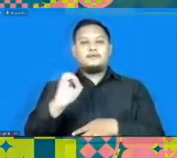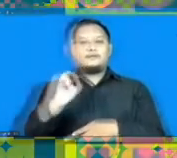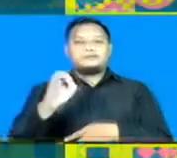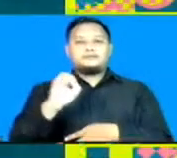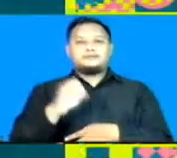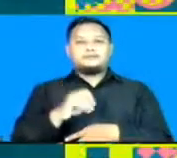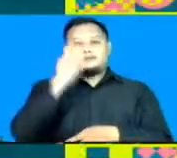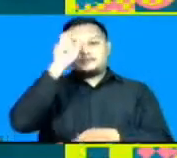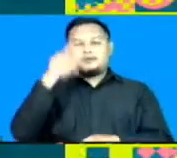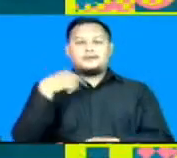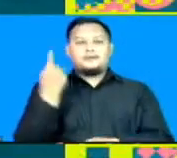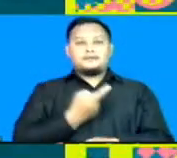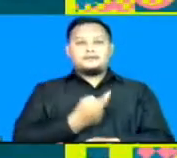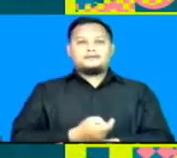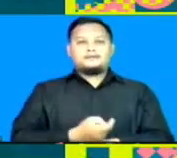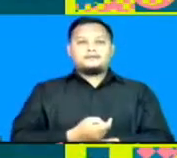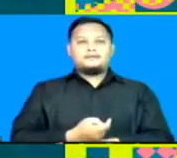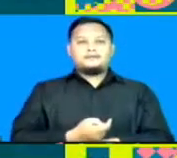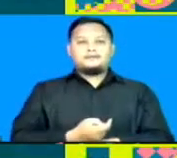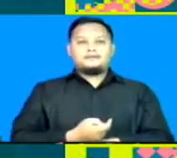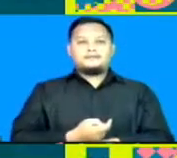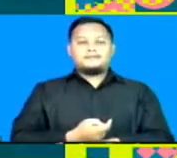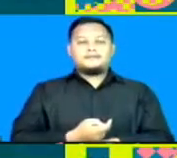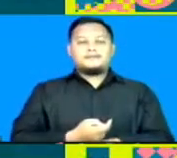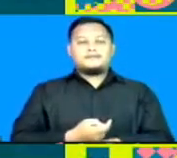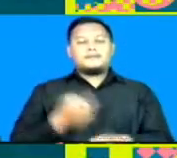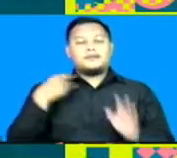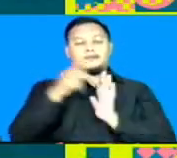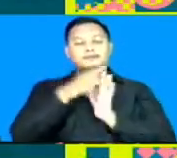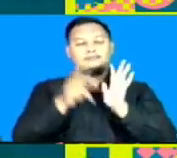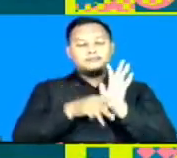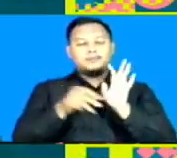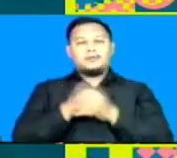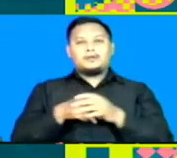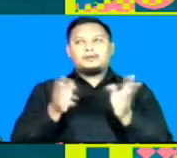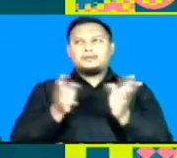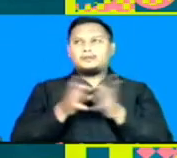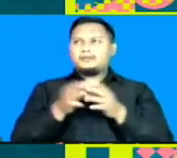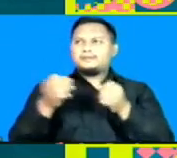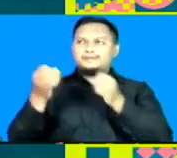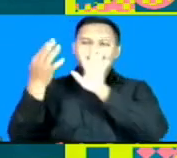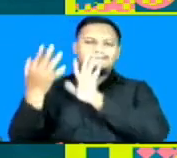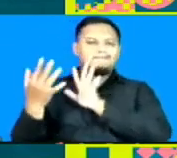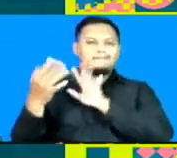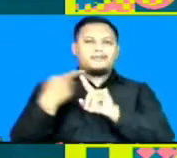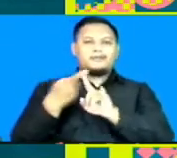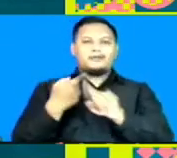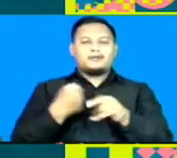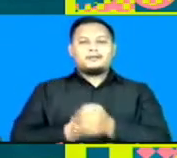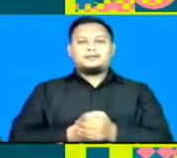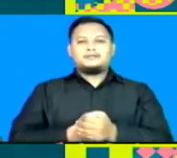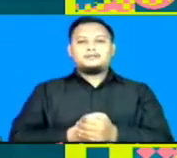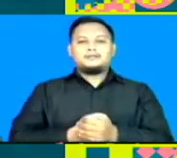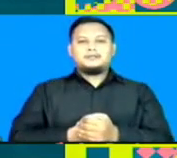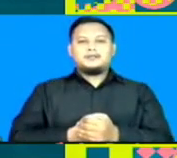Actually, the Sertakan program is a reflection of united in diversity. So every people can help